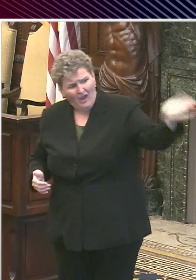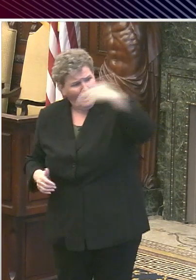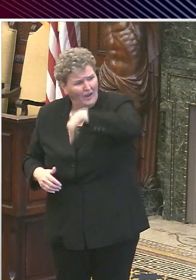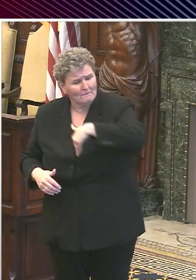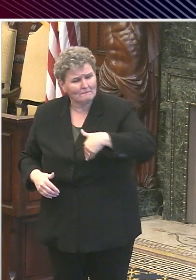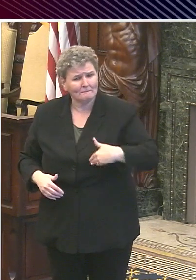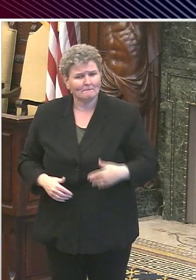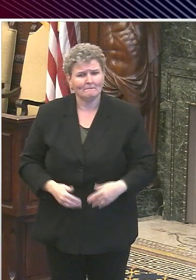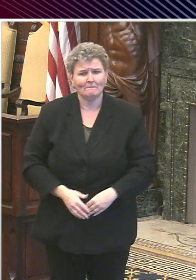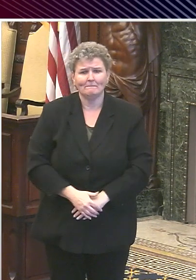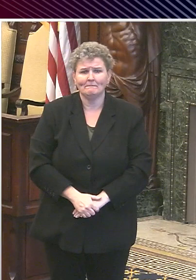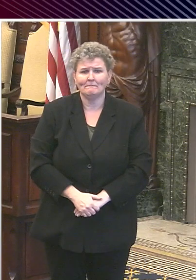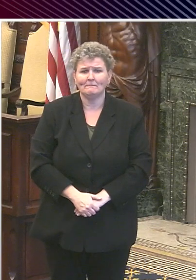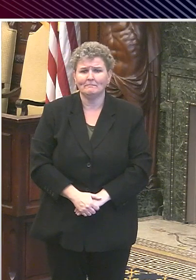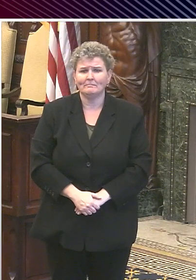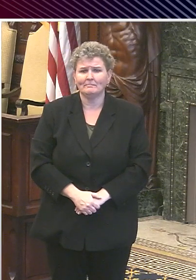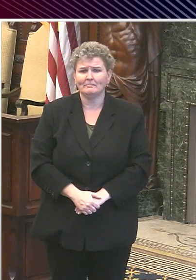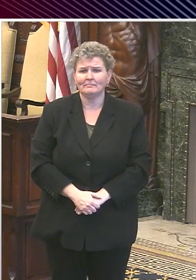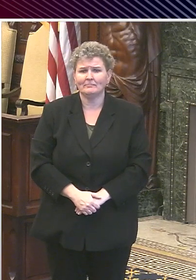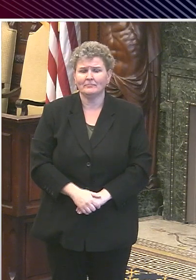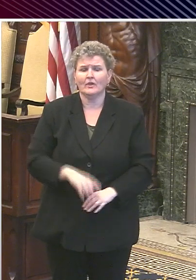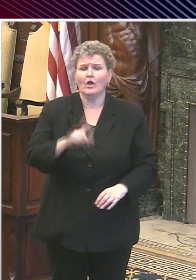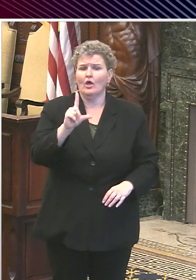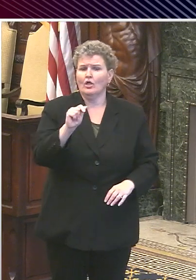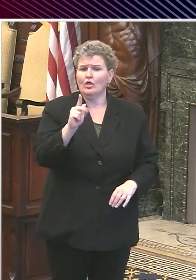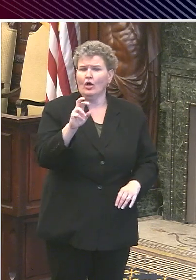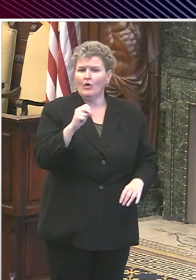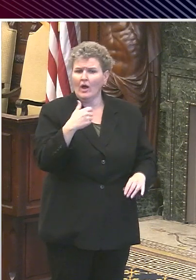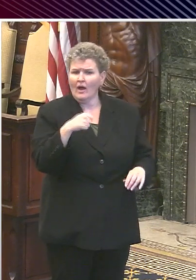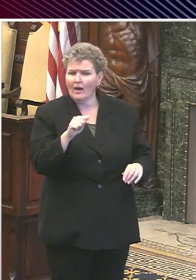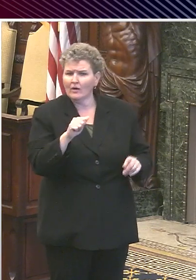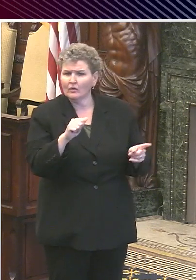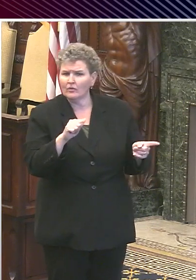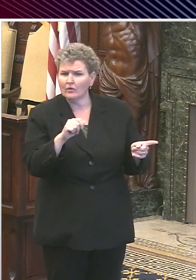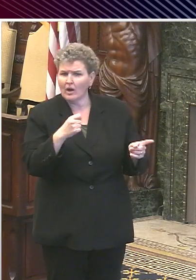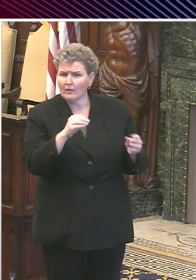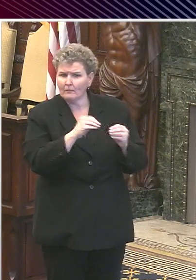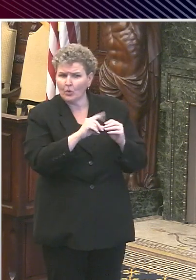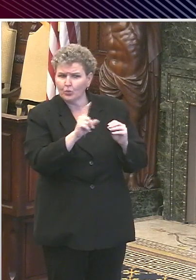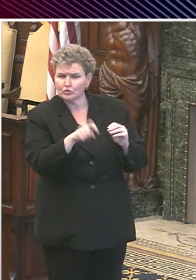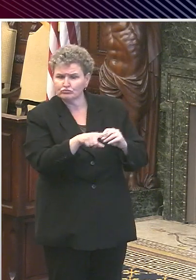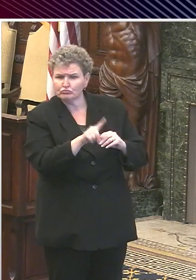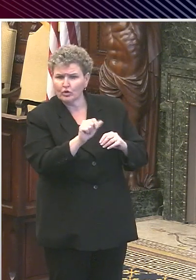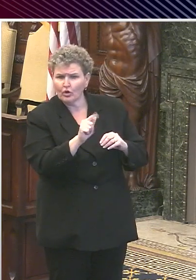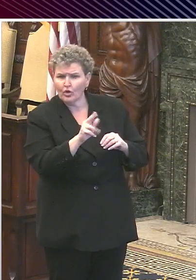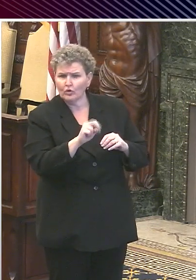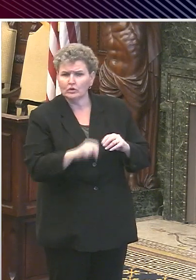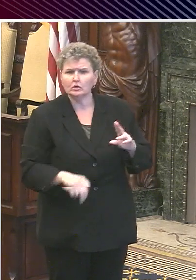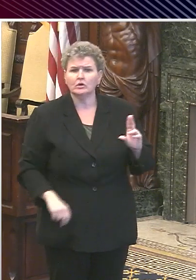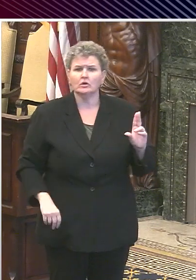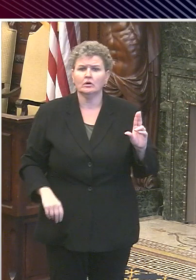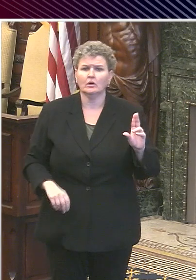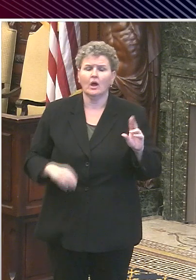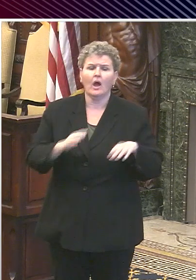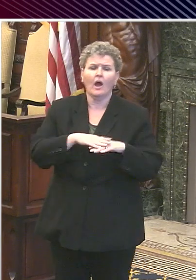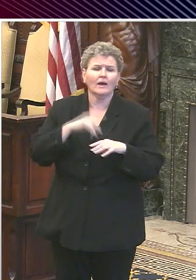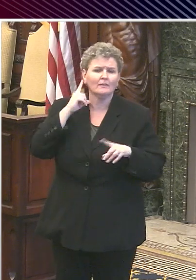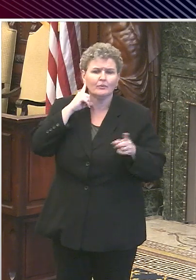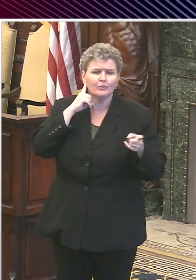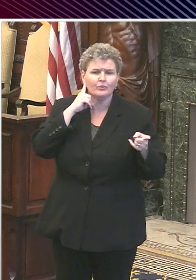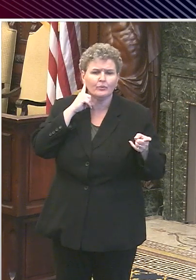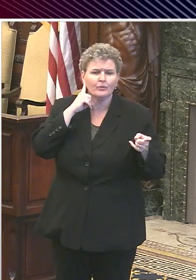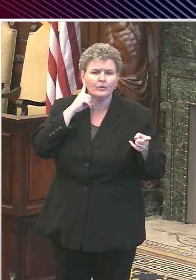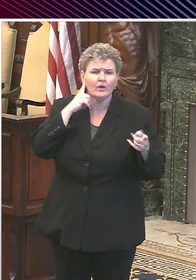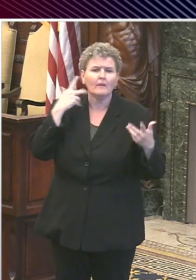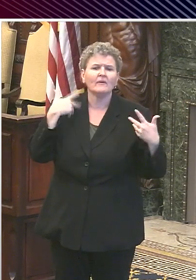Thank you. Lawrence, did you have anything further? Lawrence McGlynn, you're still muted. No, that's fine.